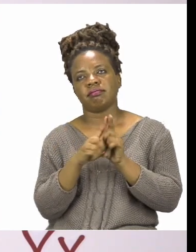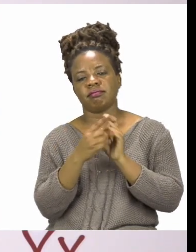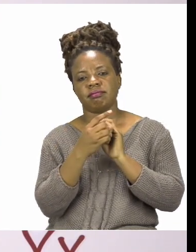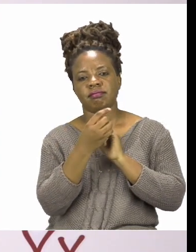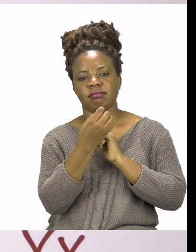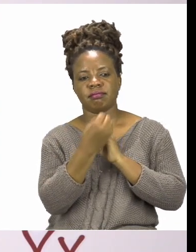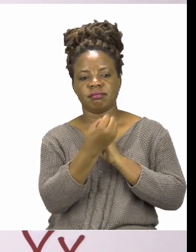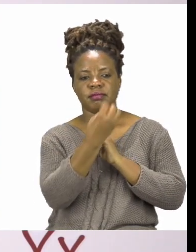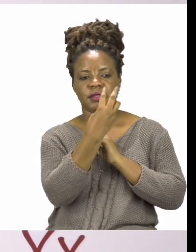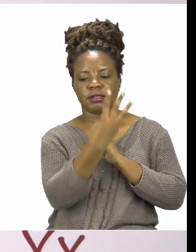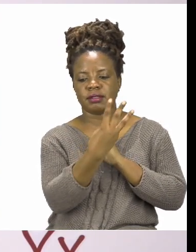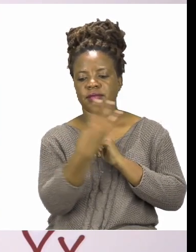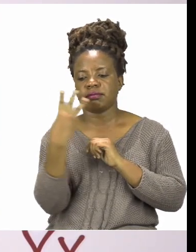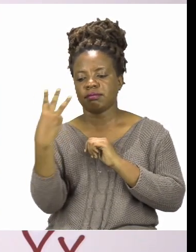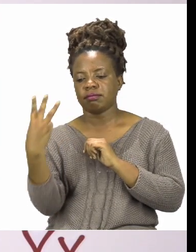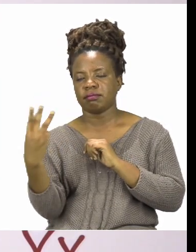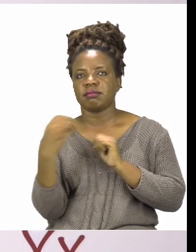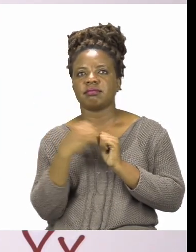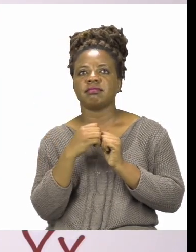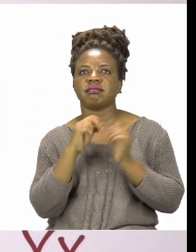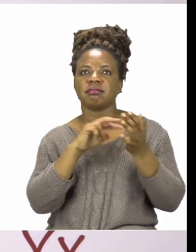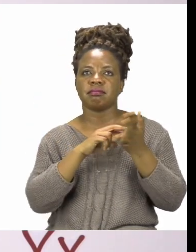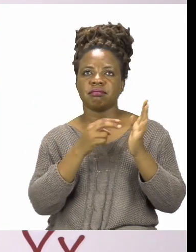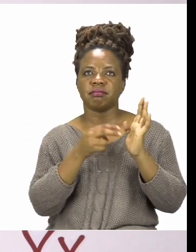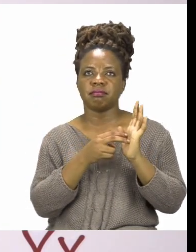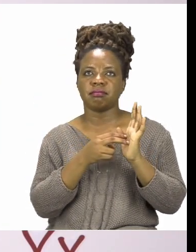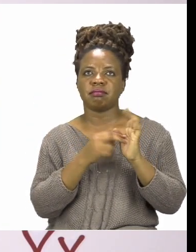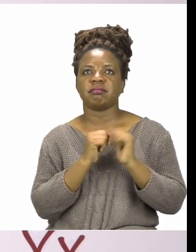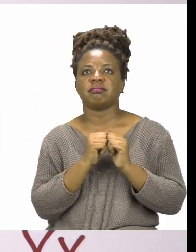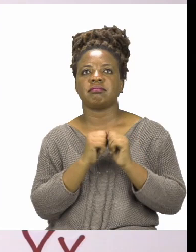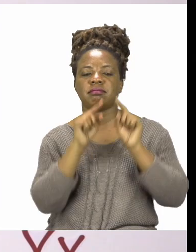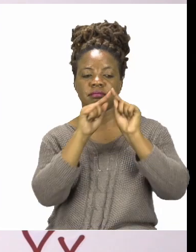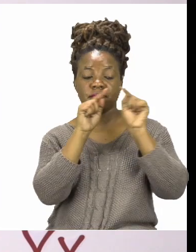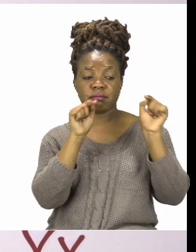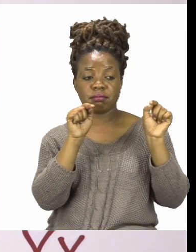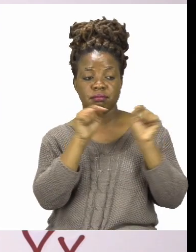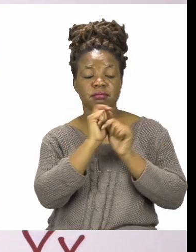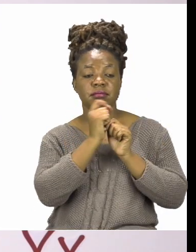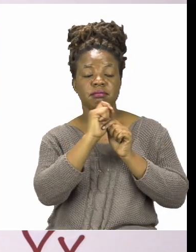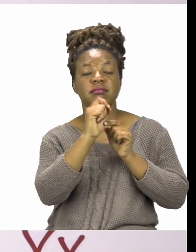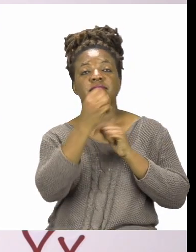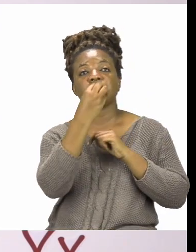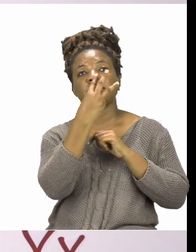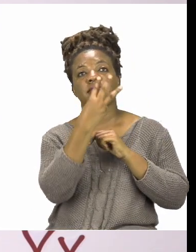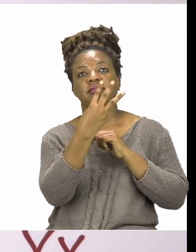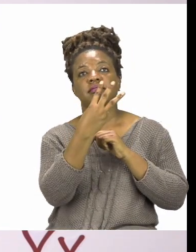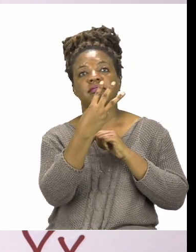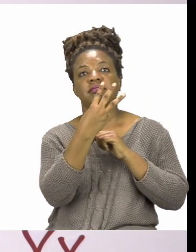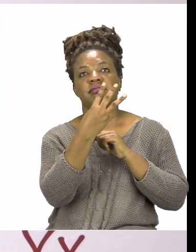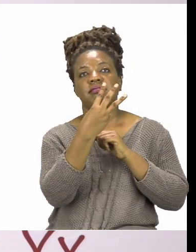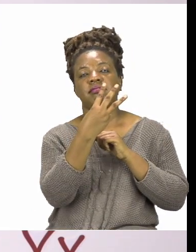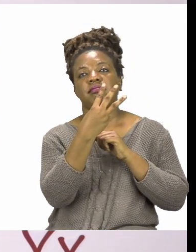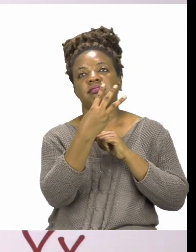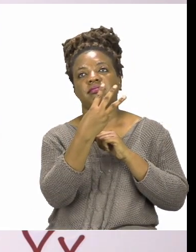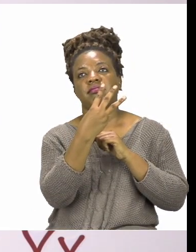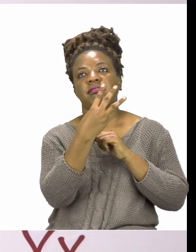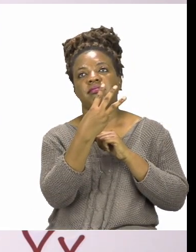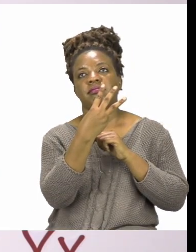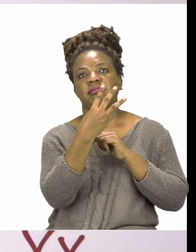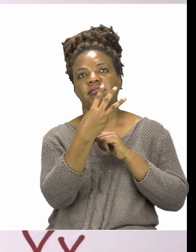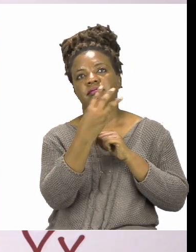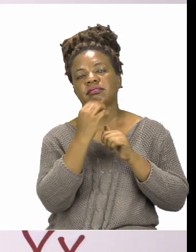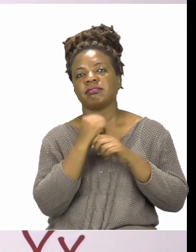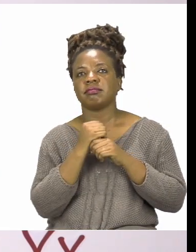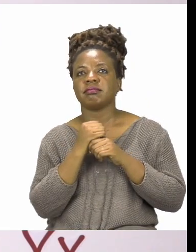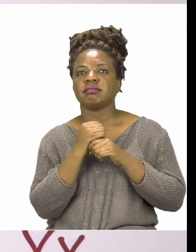because we shared equally, we know that it is the number 3 that is missing in this